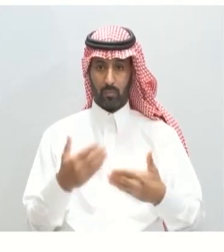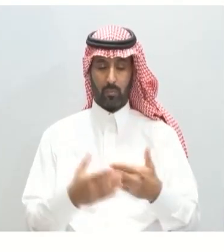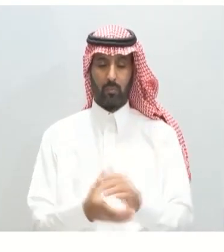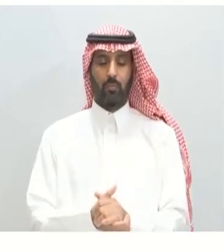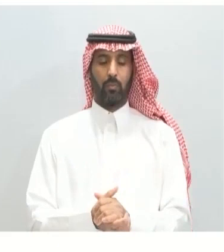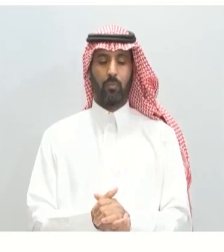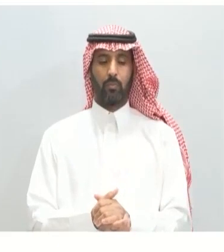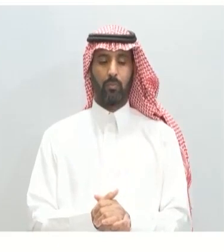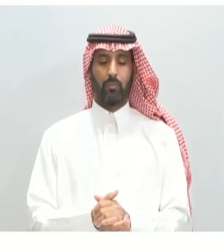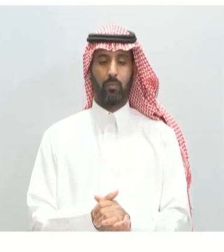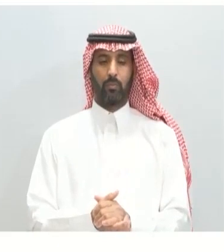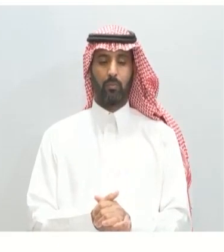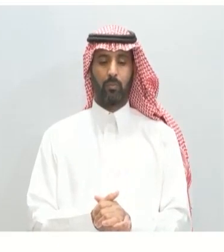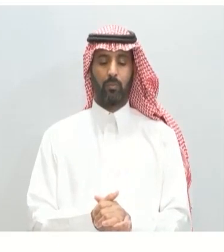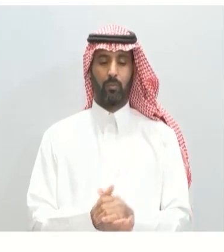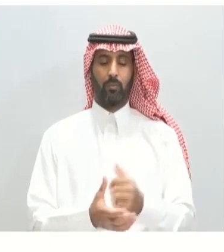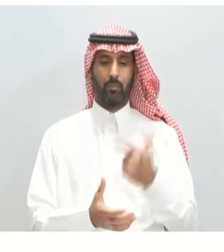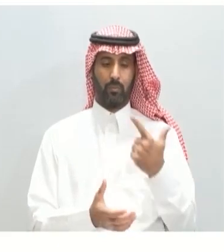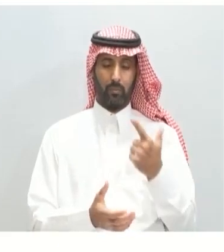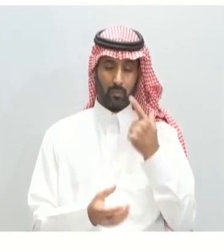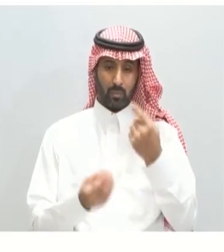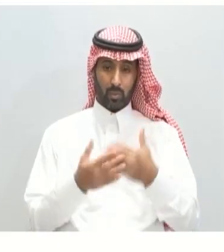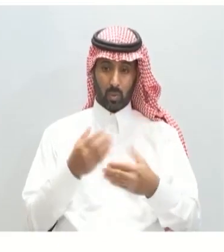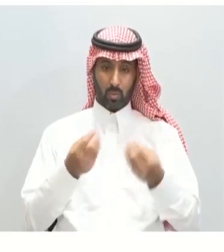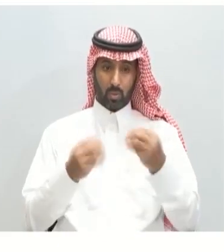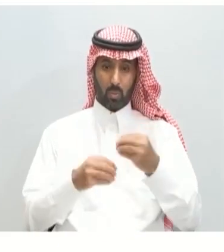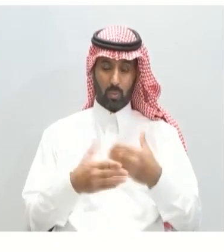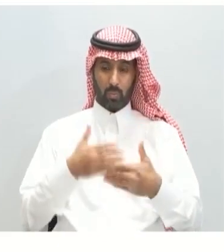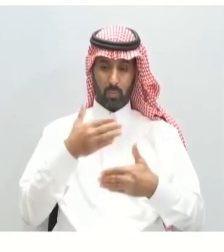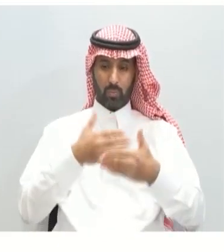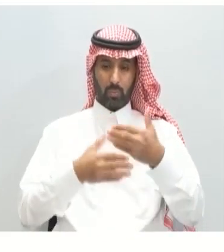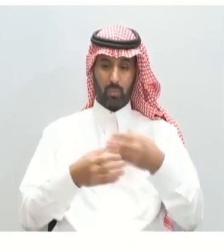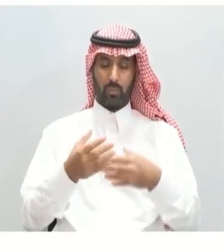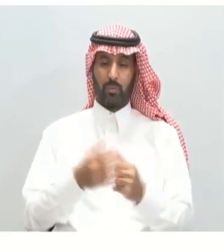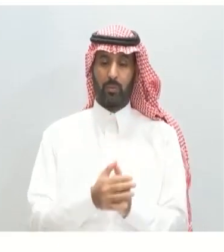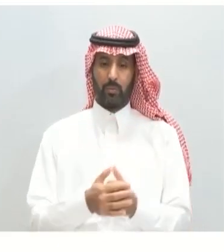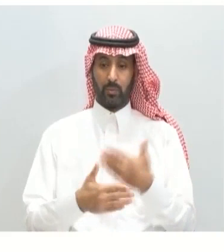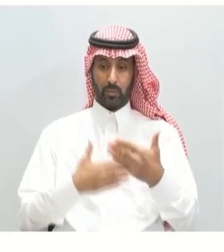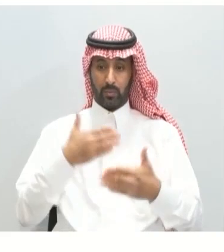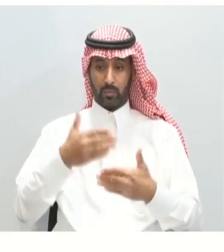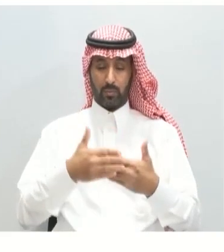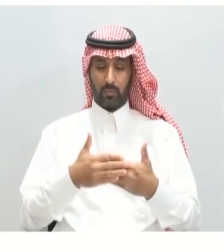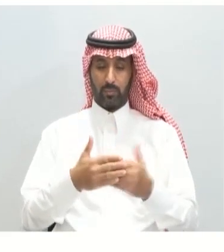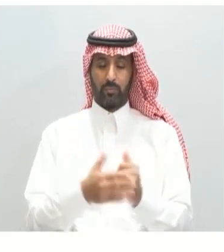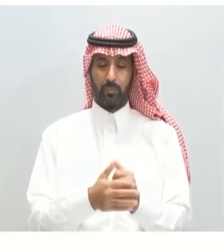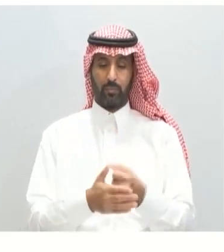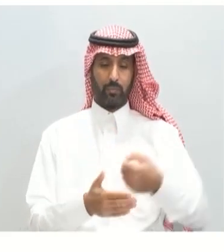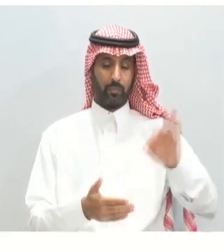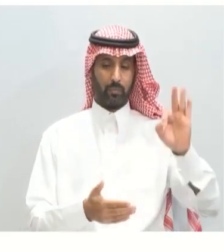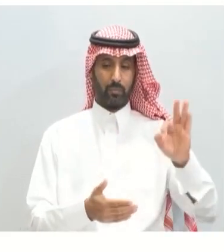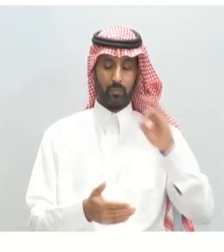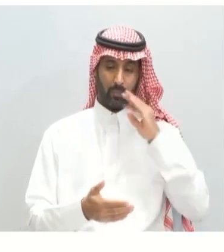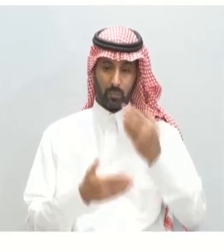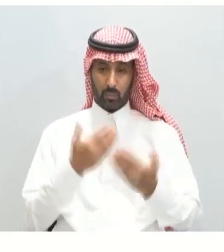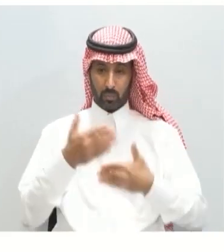to increase the energy. Number seven, enhance. Enhance goes with the letter F, to